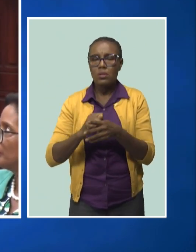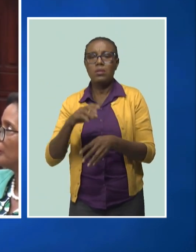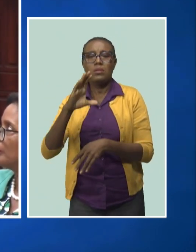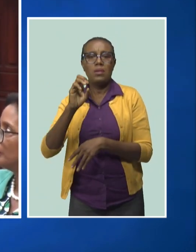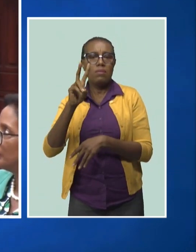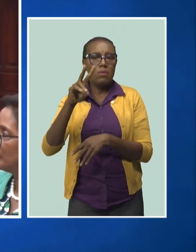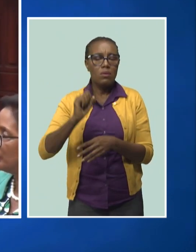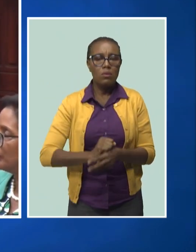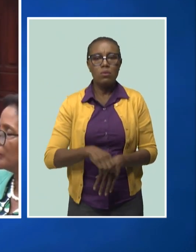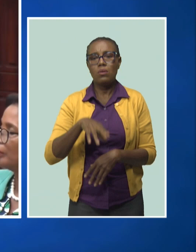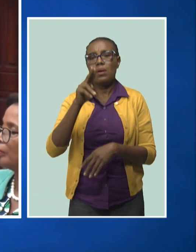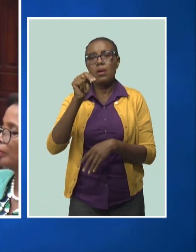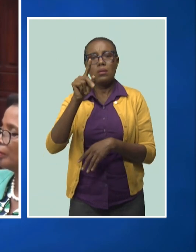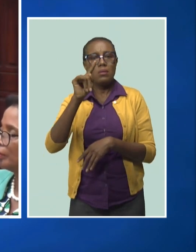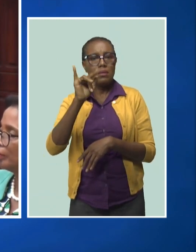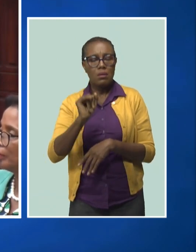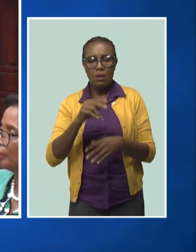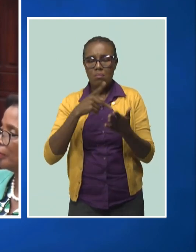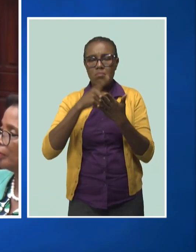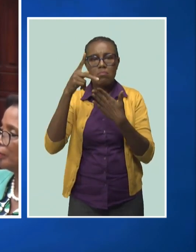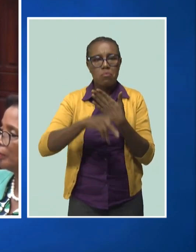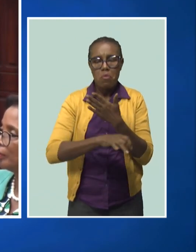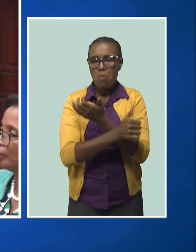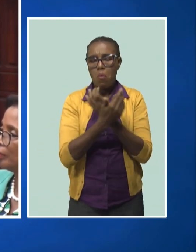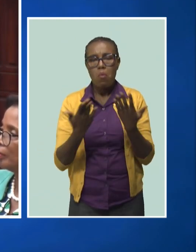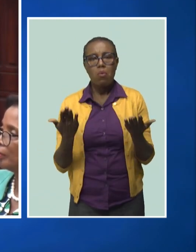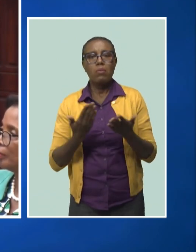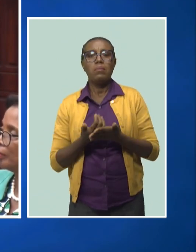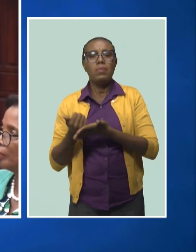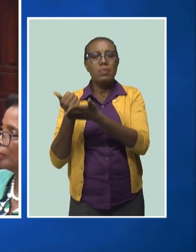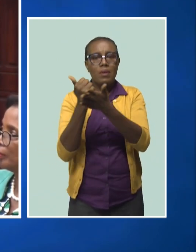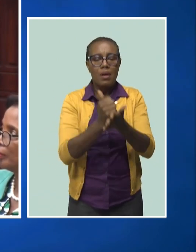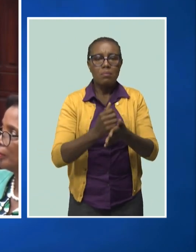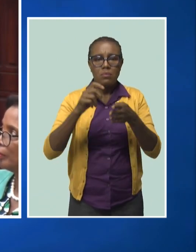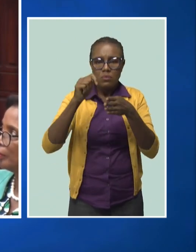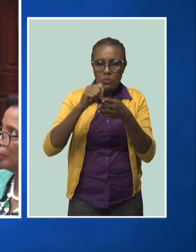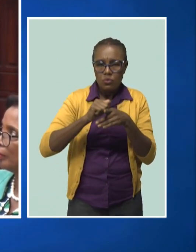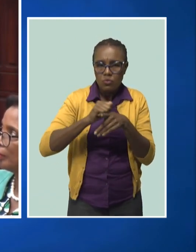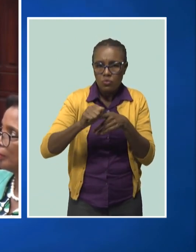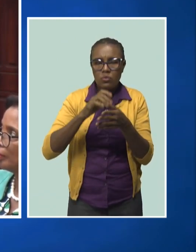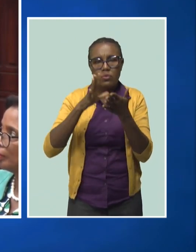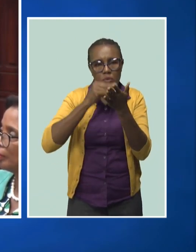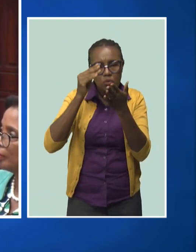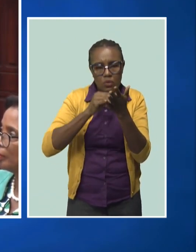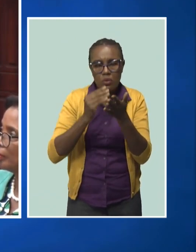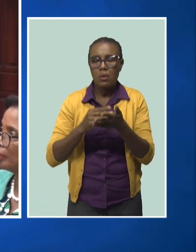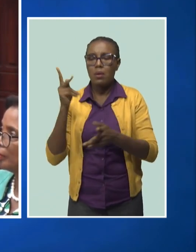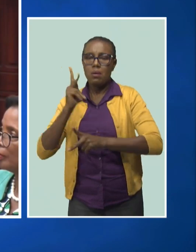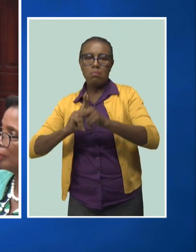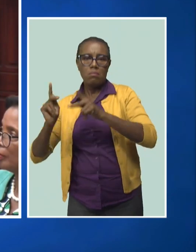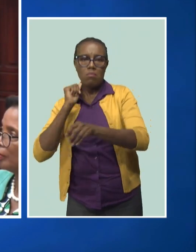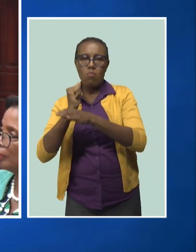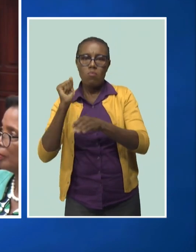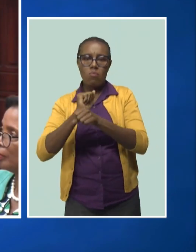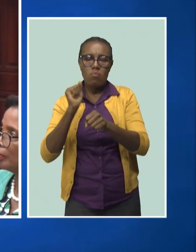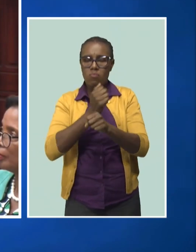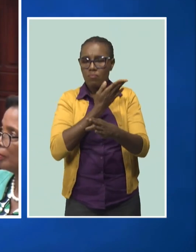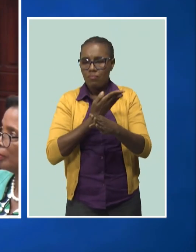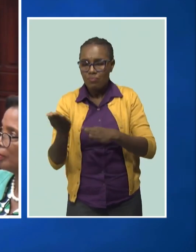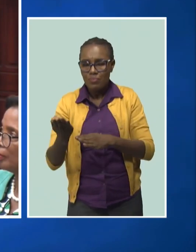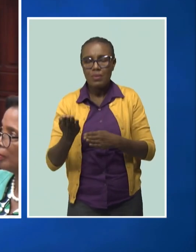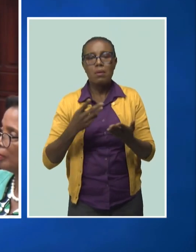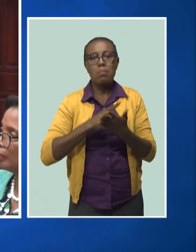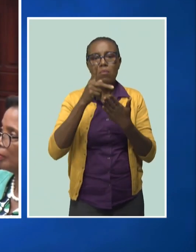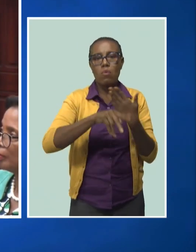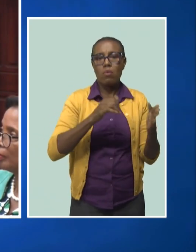the NTI programs, all the other retraining and retooling programs done by the government to help those who were laid off. All of these programs